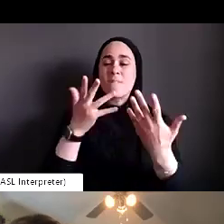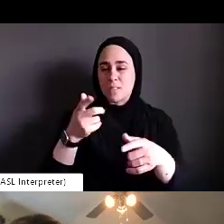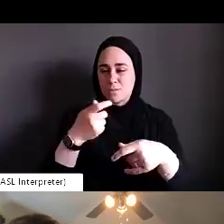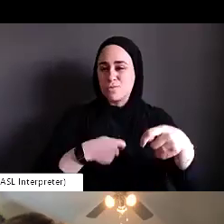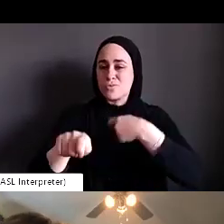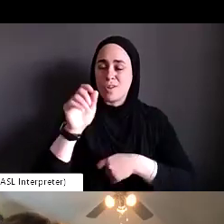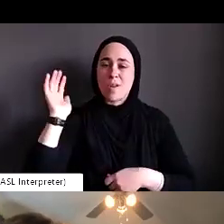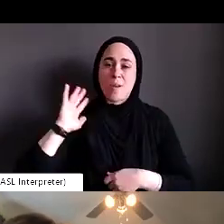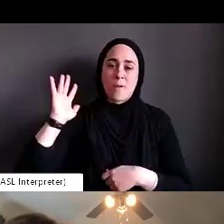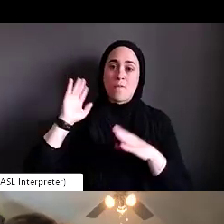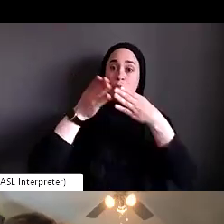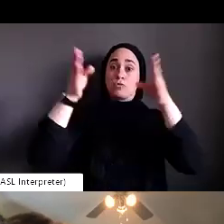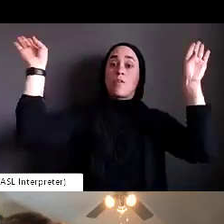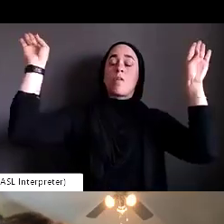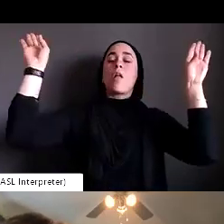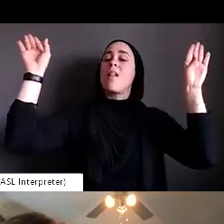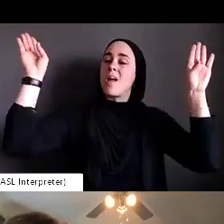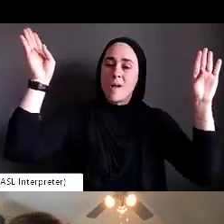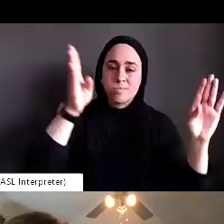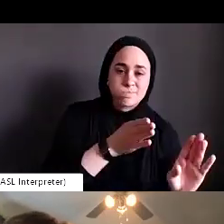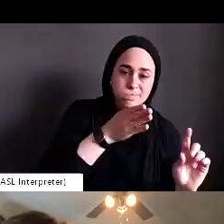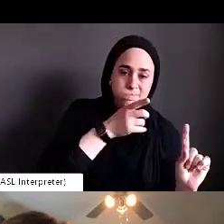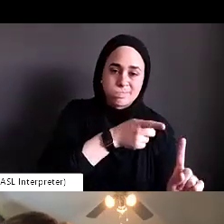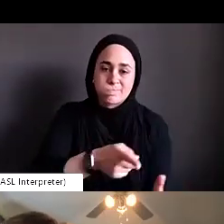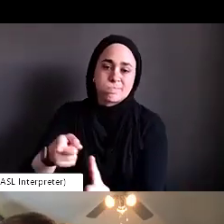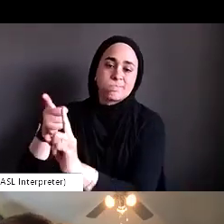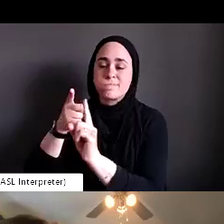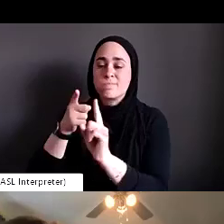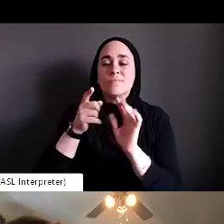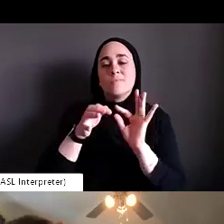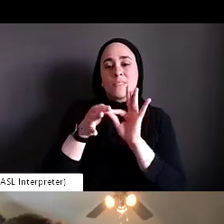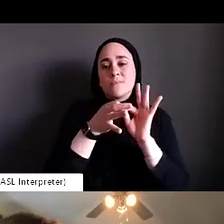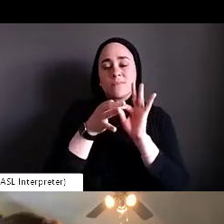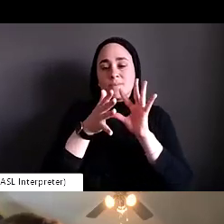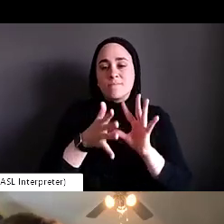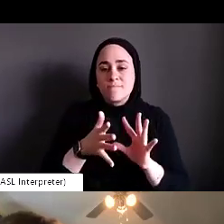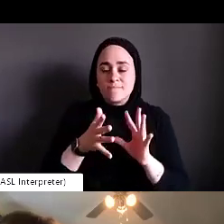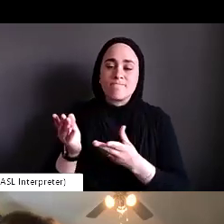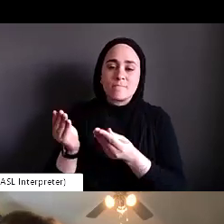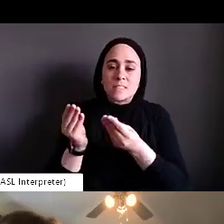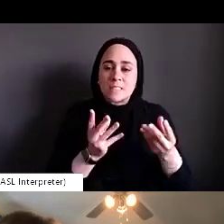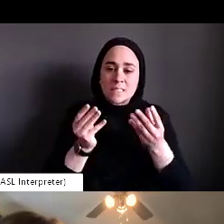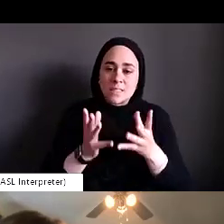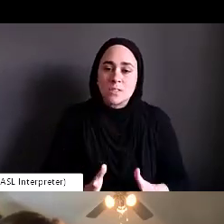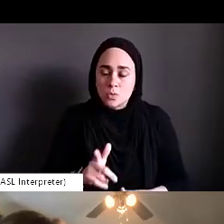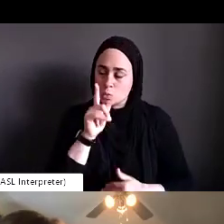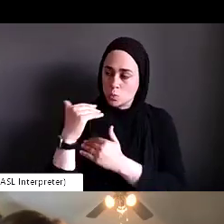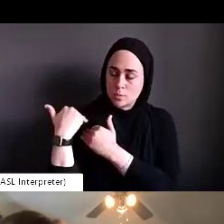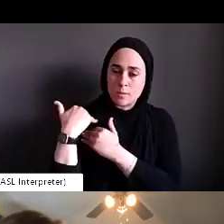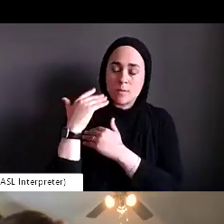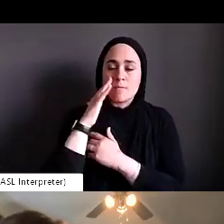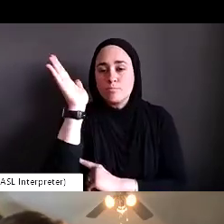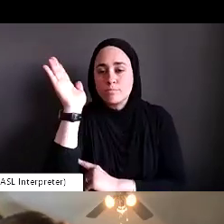a generalized network to a very specific network of facilitators who deliver elder abuse prevention workshops across